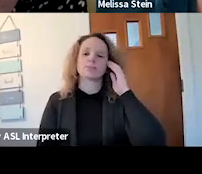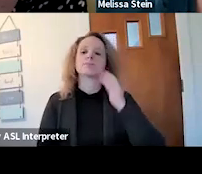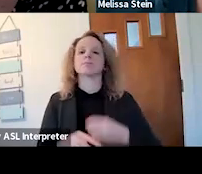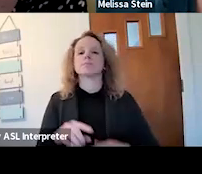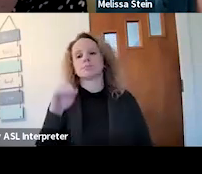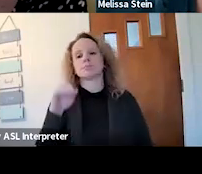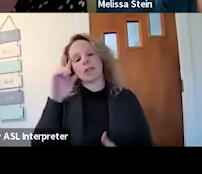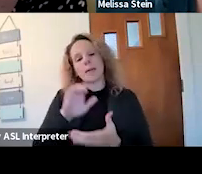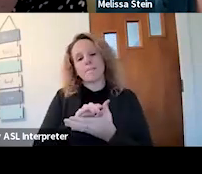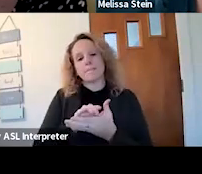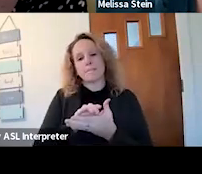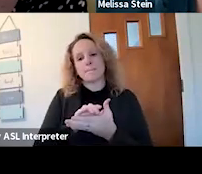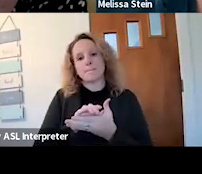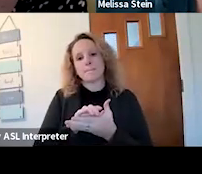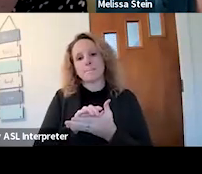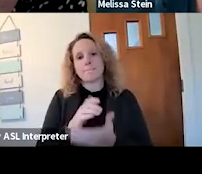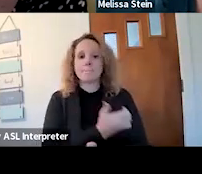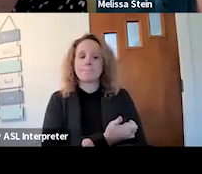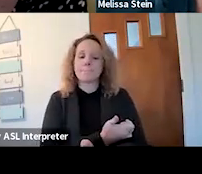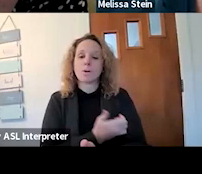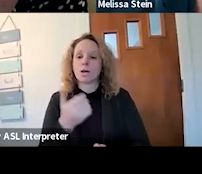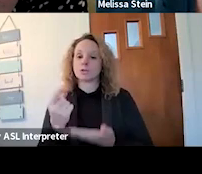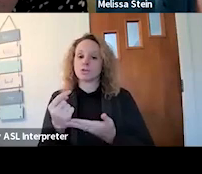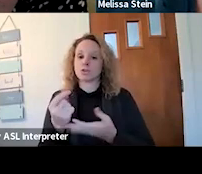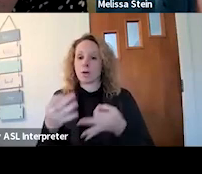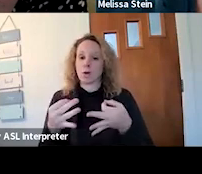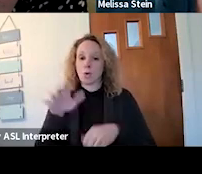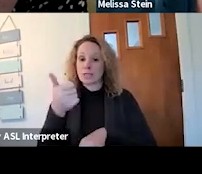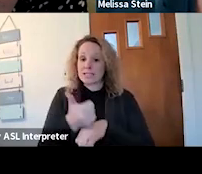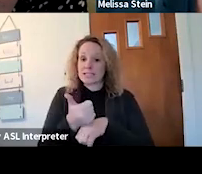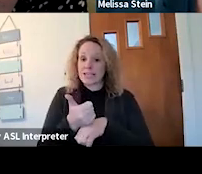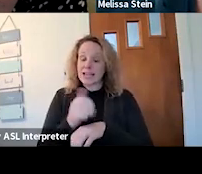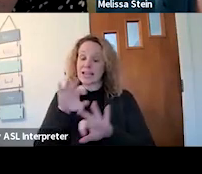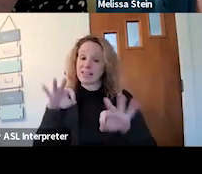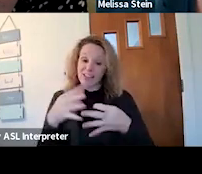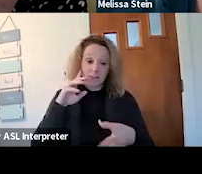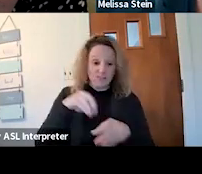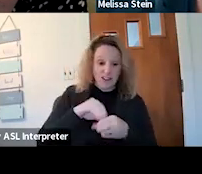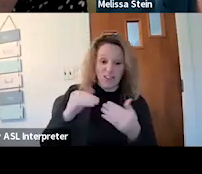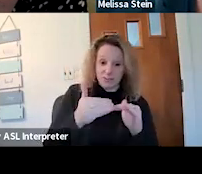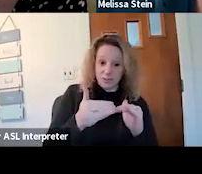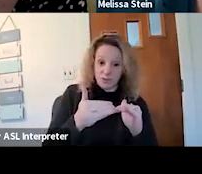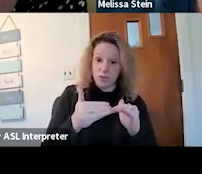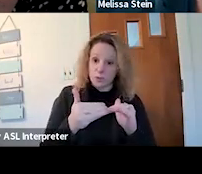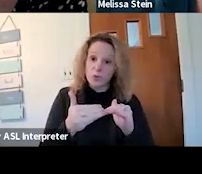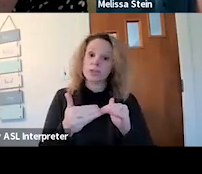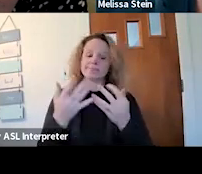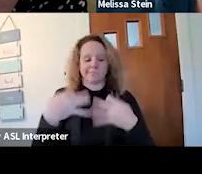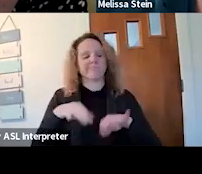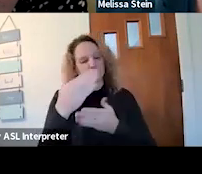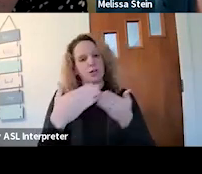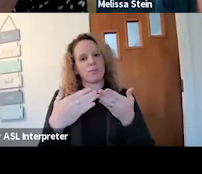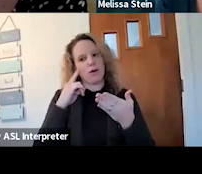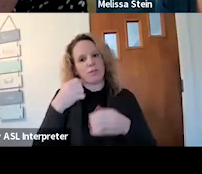believes that in a drug treatment court setting, involving participants' families and community can play an important role in increasing